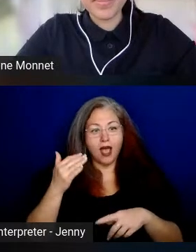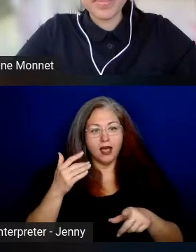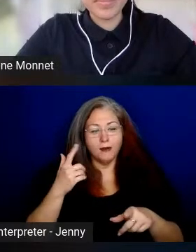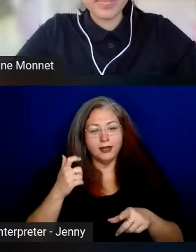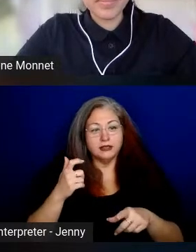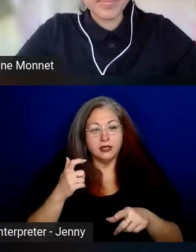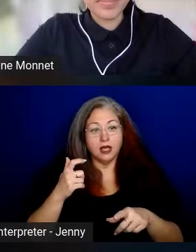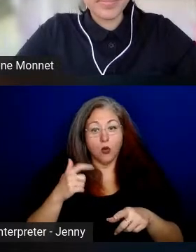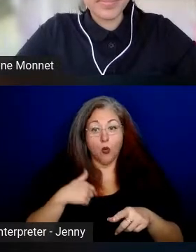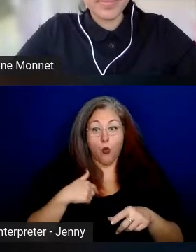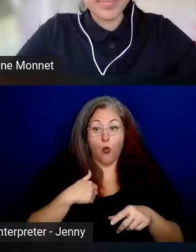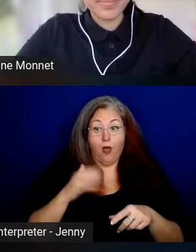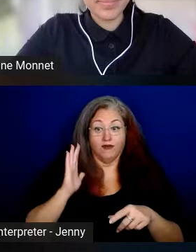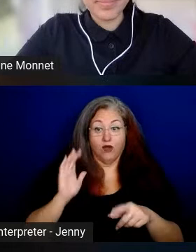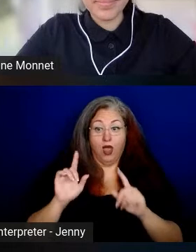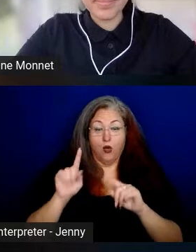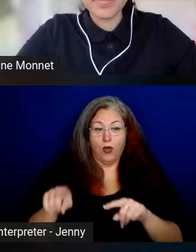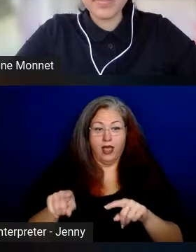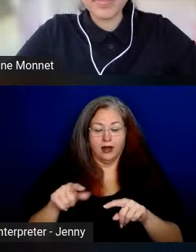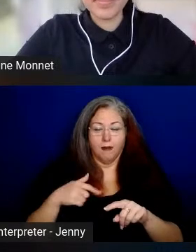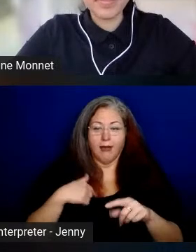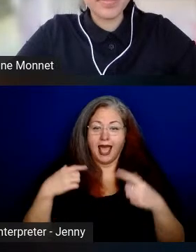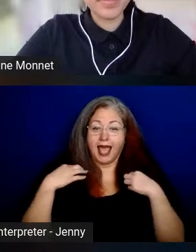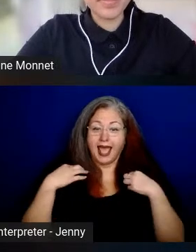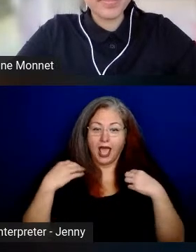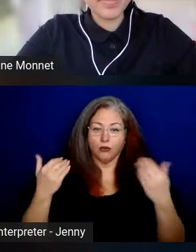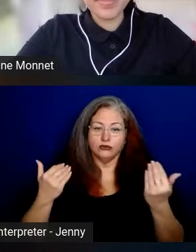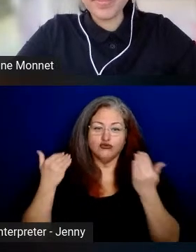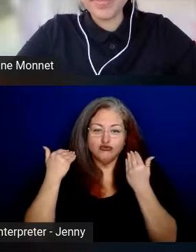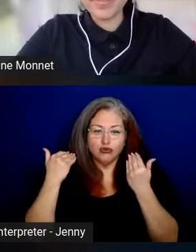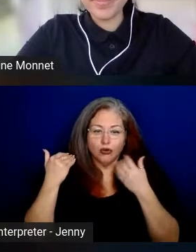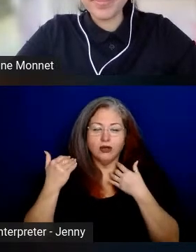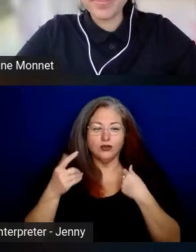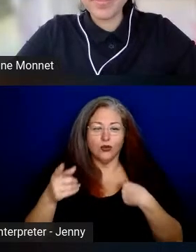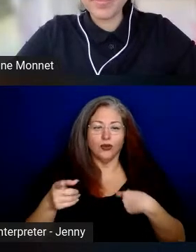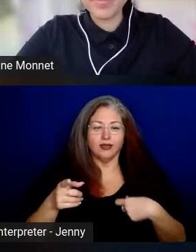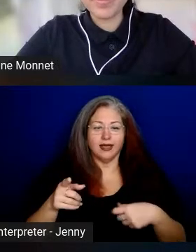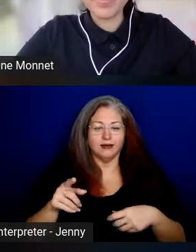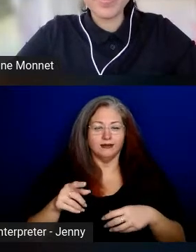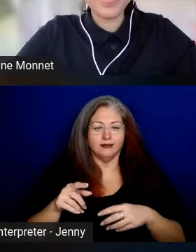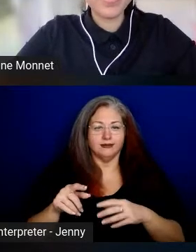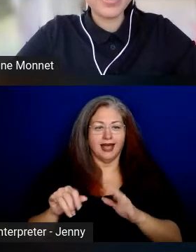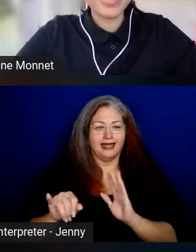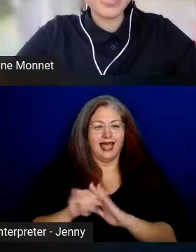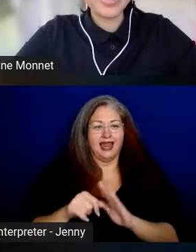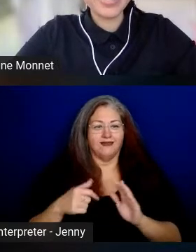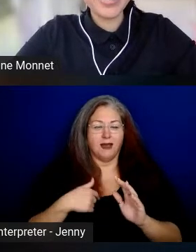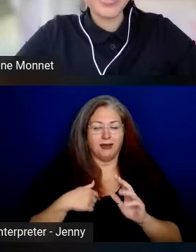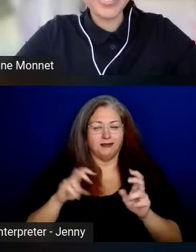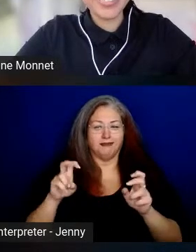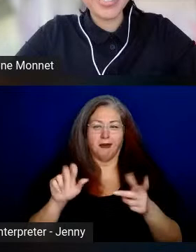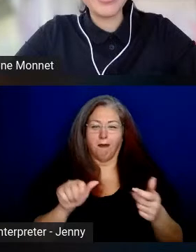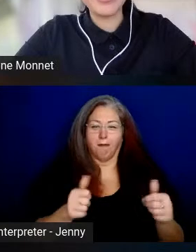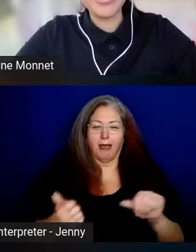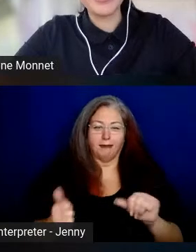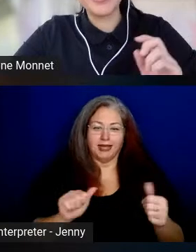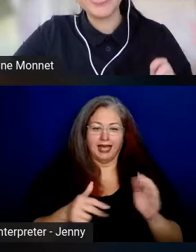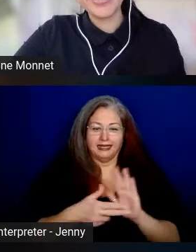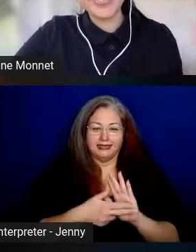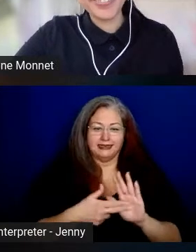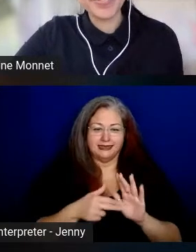Because when I went, I had short hair, so that's how they baptized me, and it